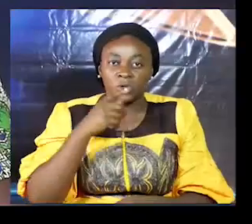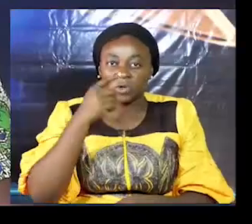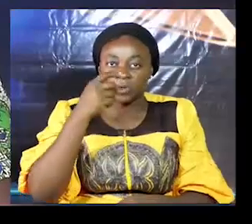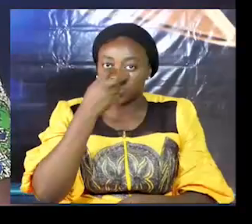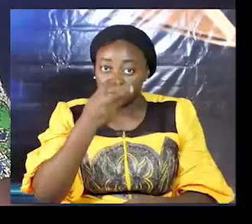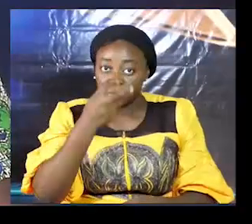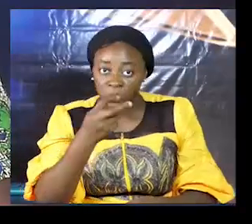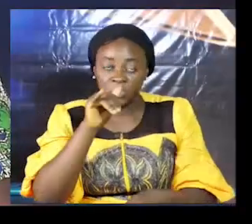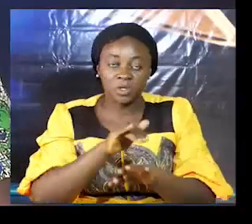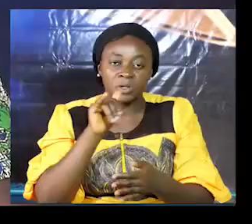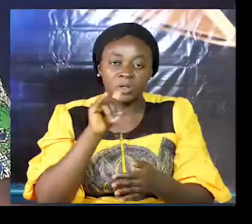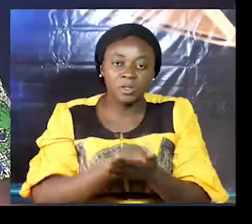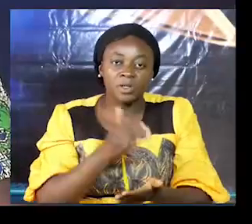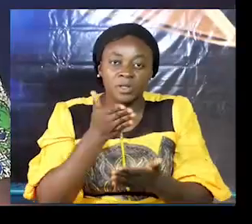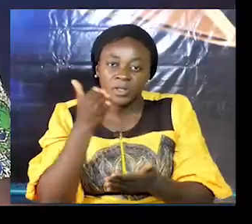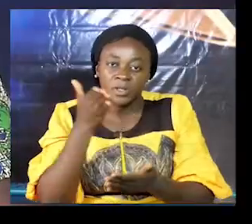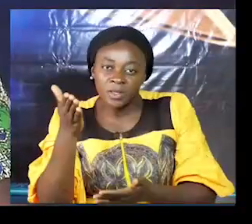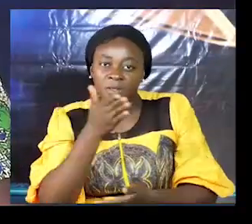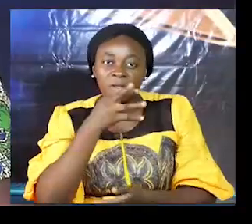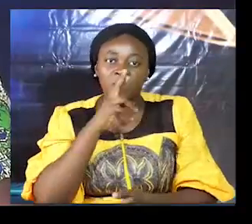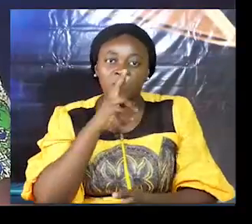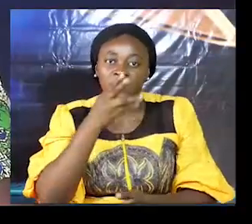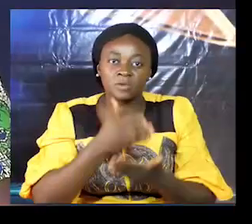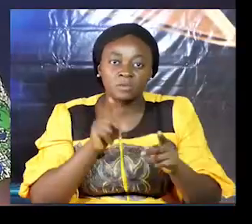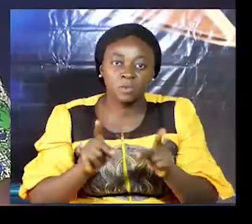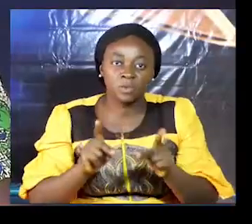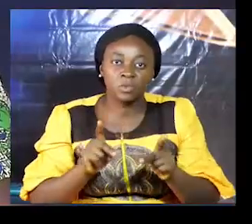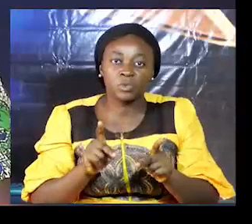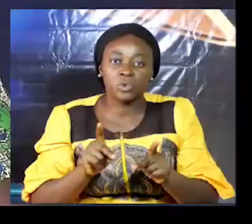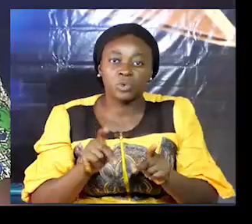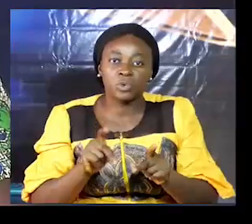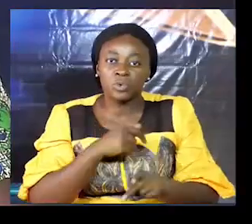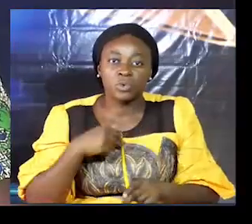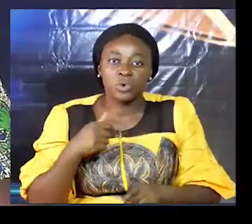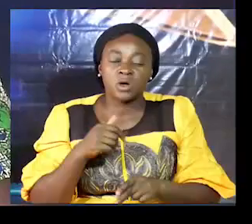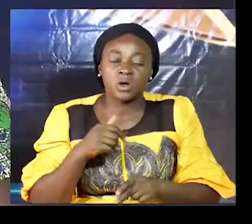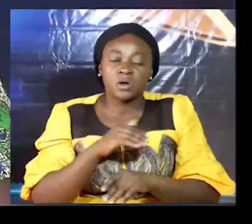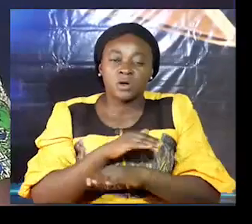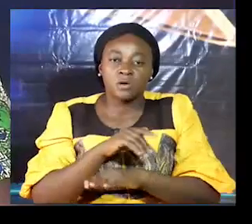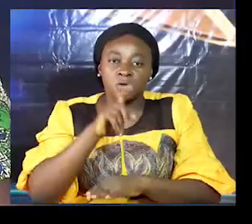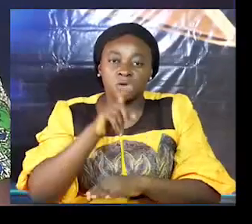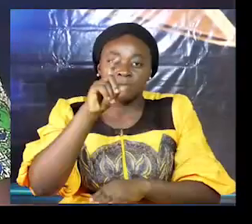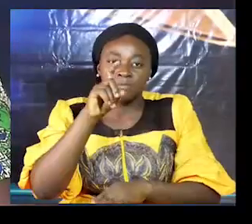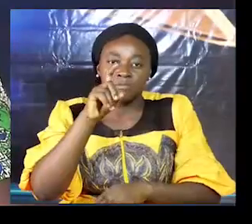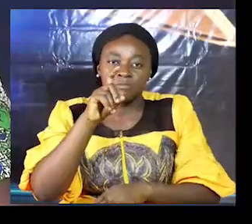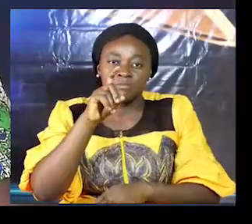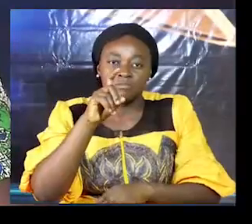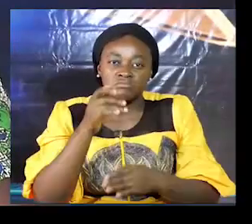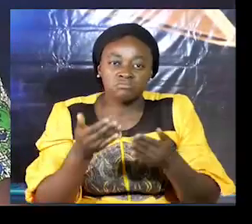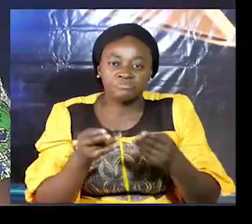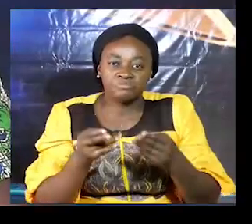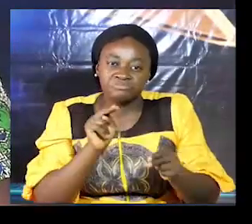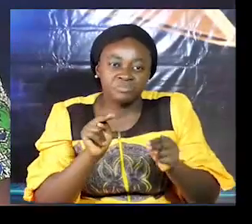marriage. And the first of them all is an unbeliever. You don't marry an unbeliever. Bible said that you don't need to be